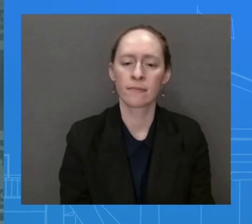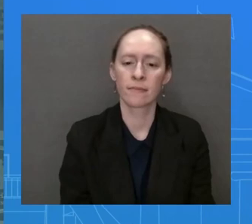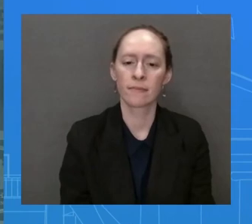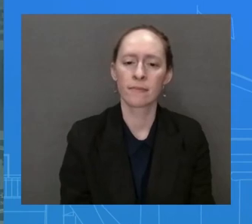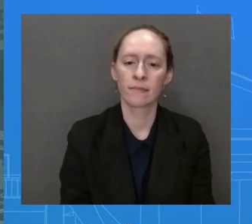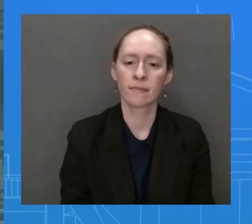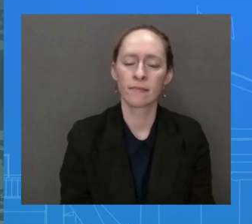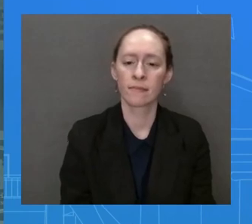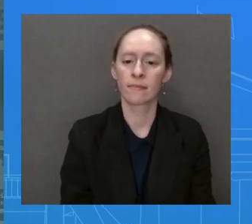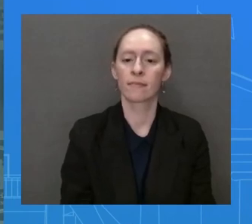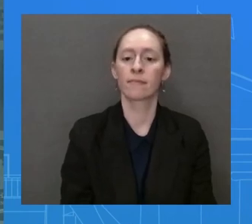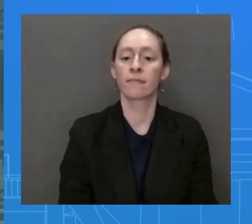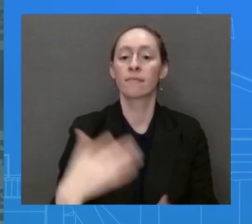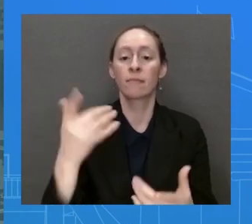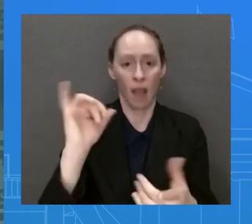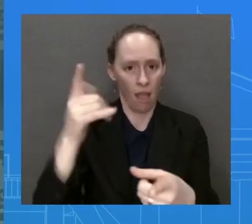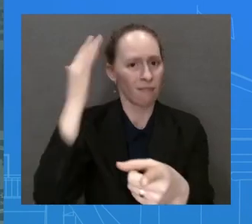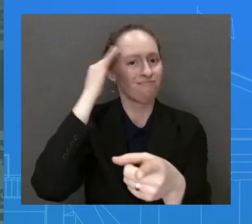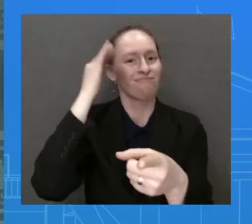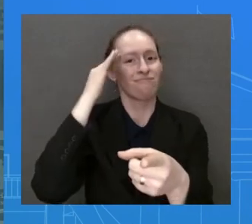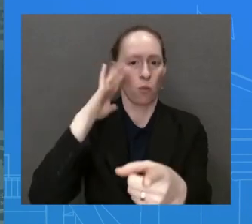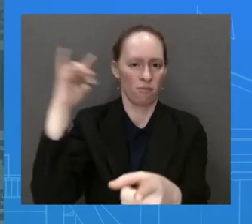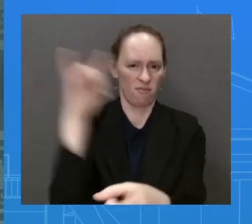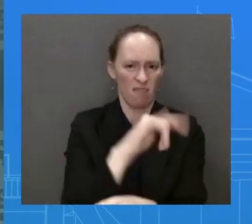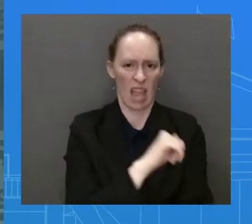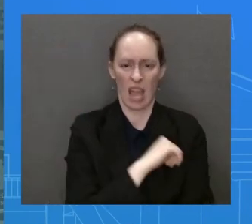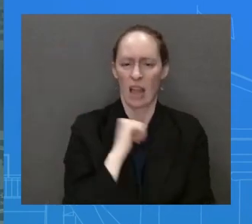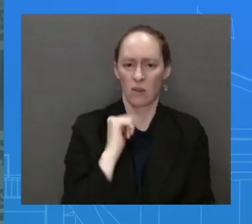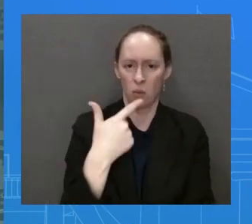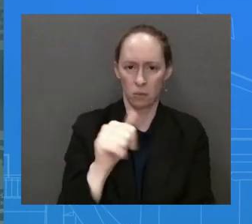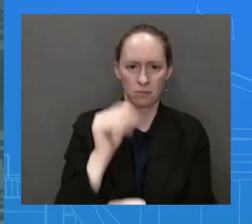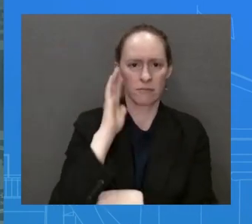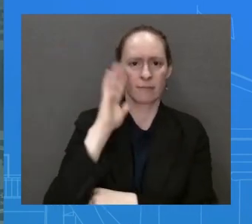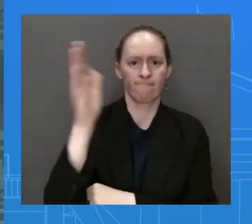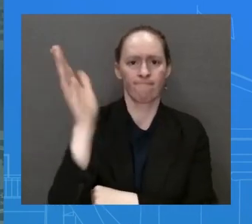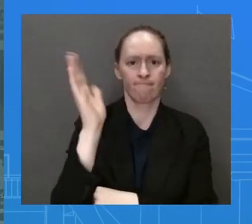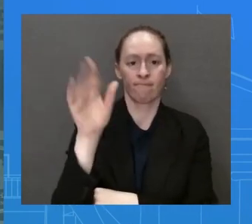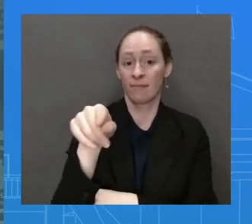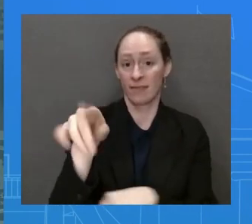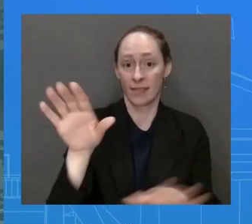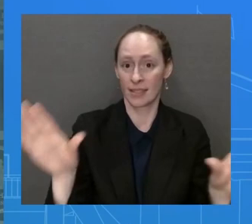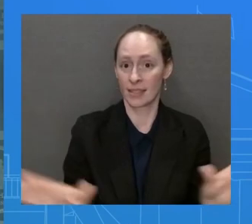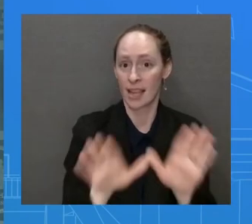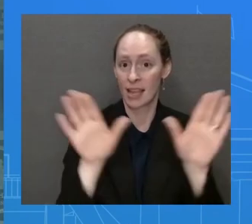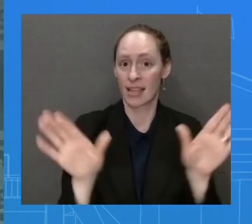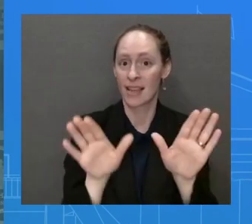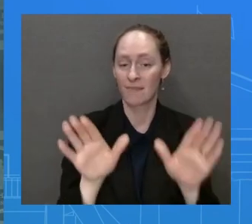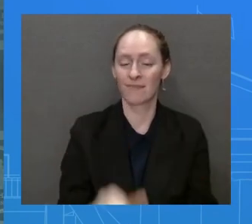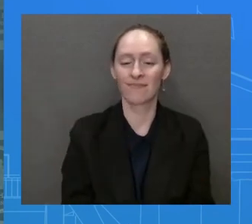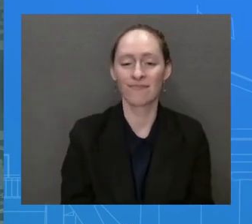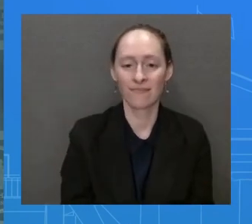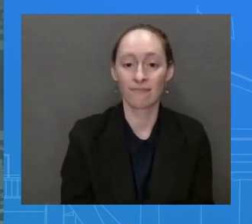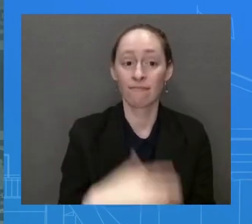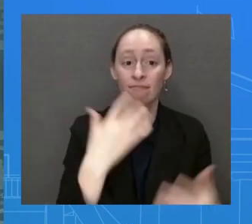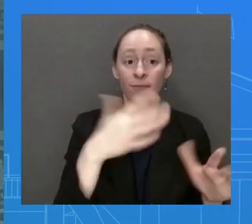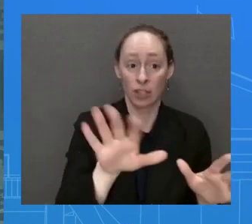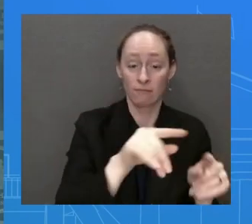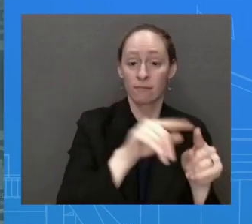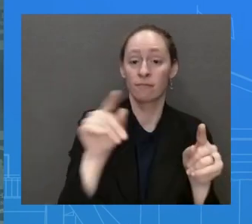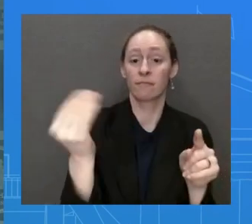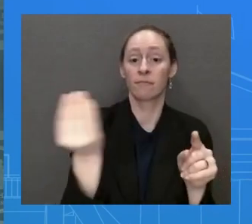sermon at Ebenezer Baptist Church. And on Monday, he will return to Washington, D.C. to join Reverend Al Sharpton